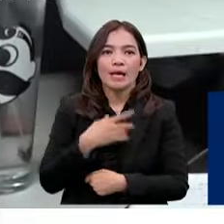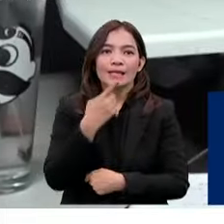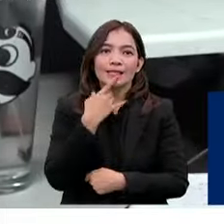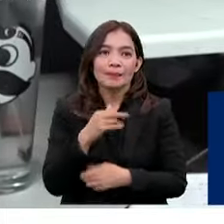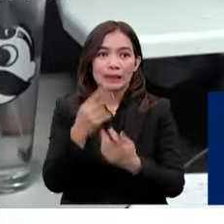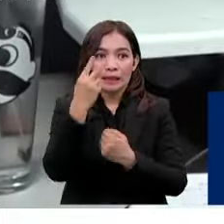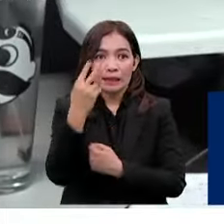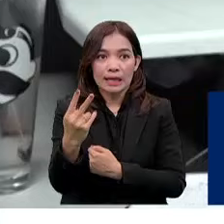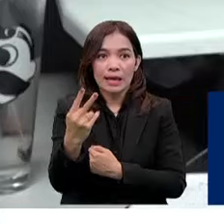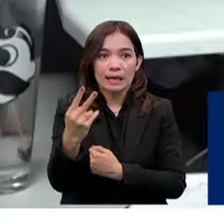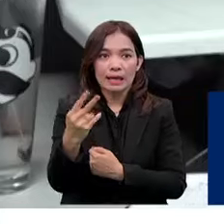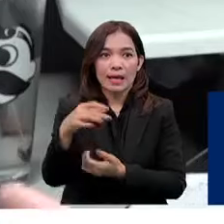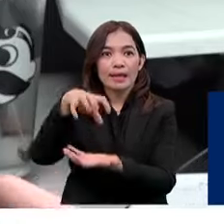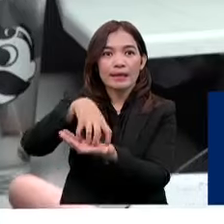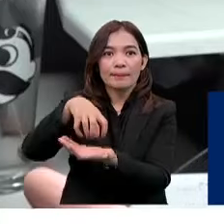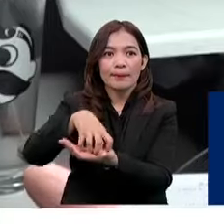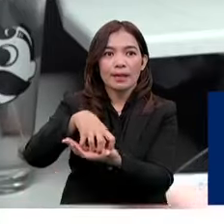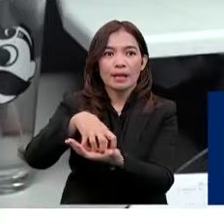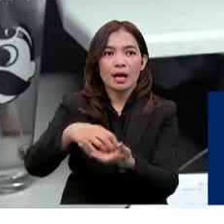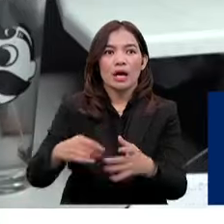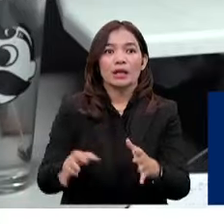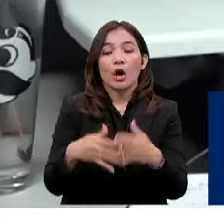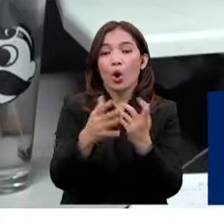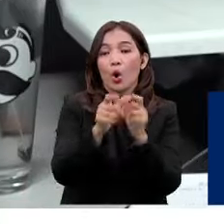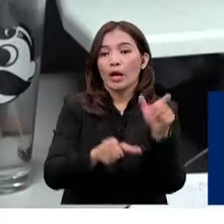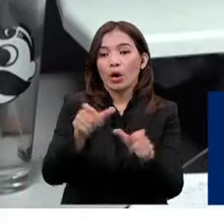know, what's happening in the space that people are actually